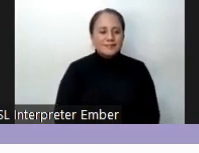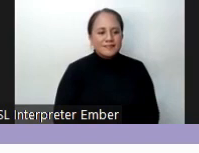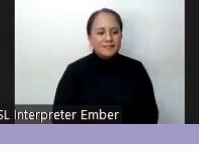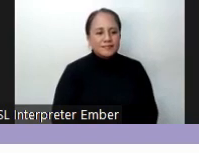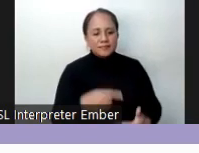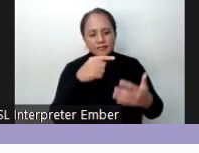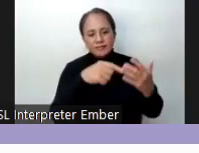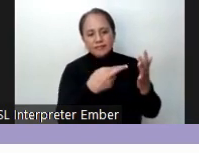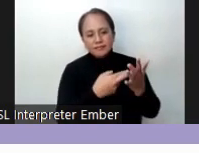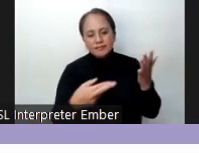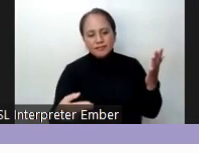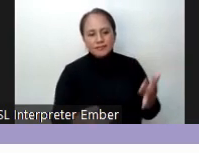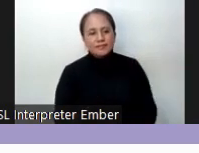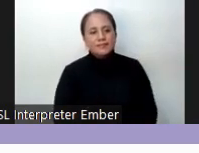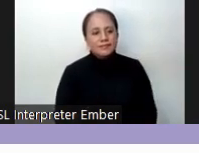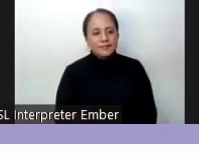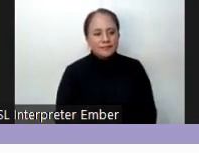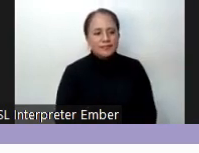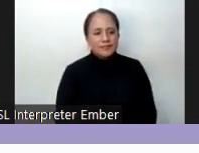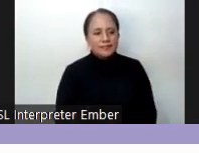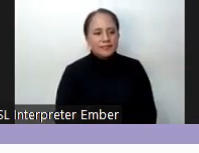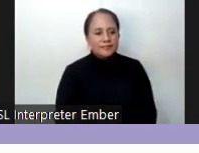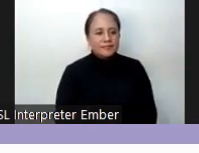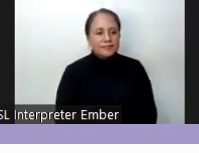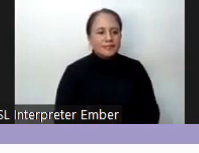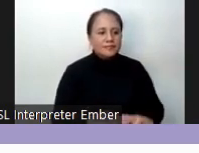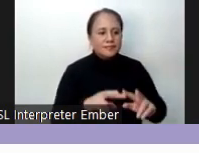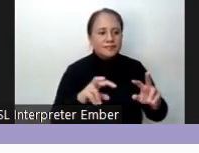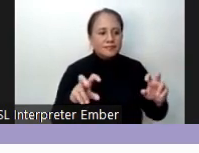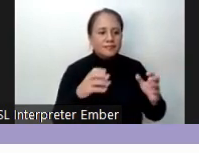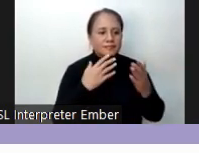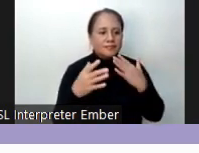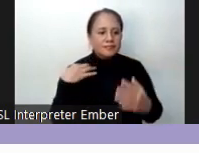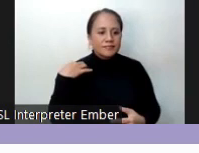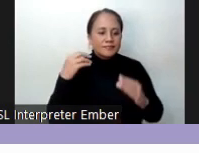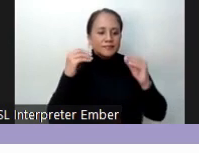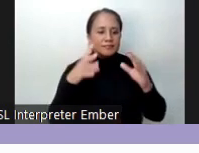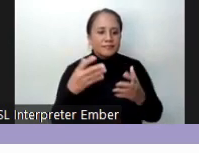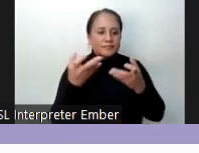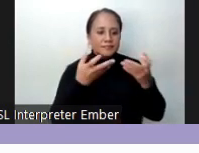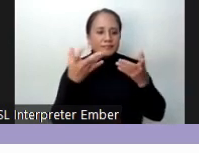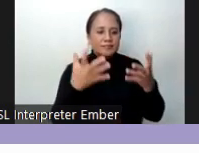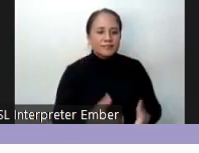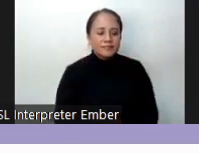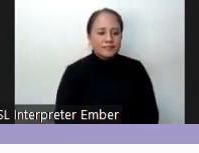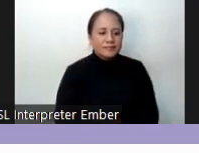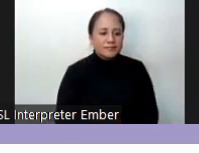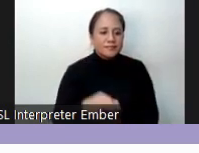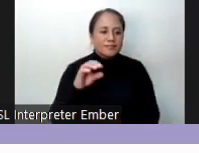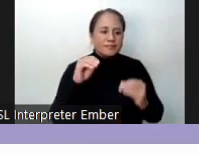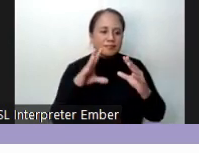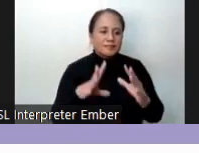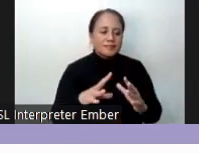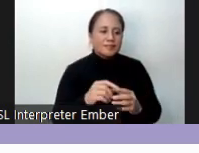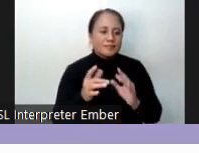Here are our references. The researchers would also like to thank our volunteer teacher facilitators, FSL interpreters,